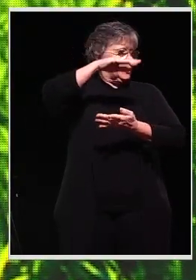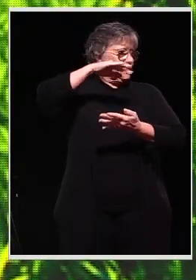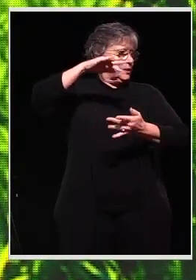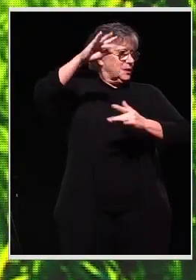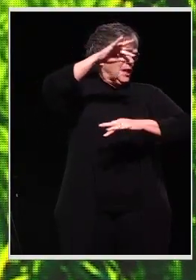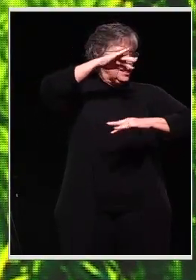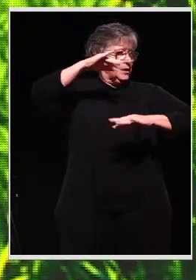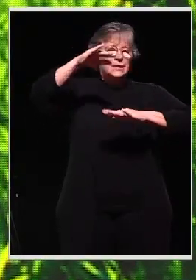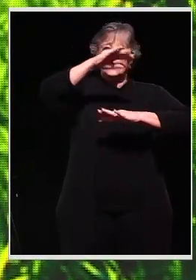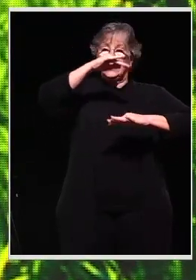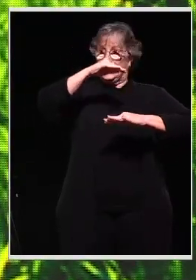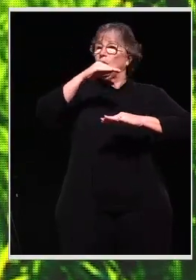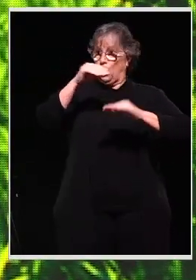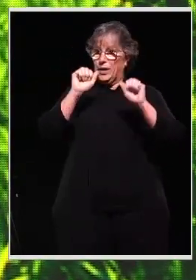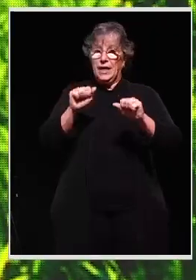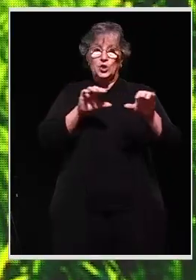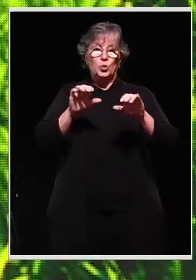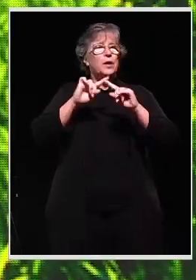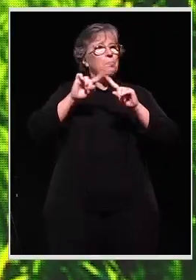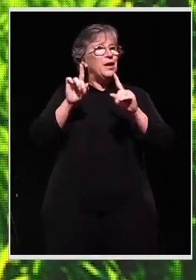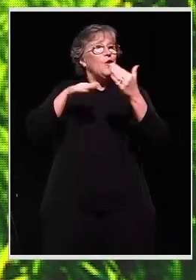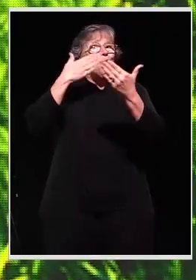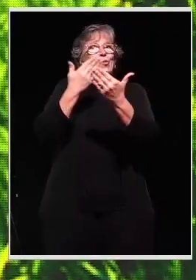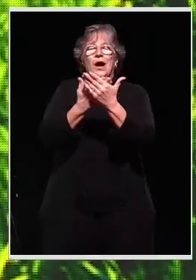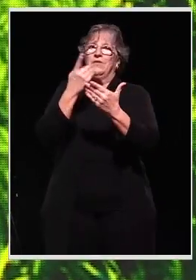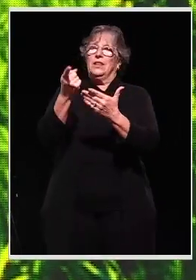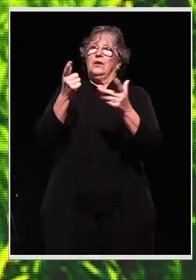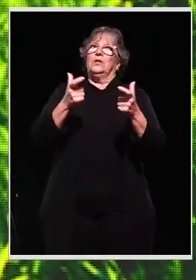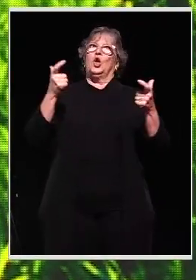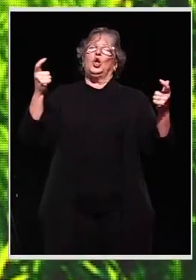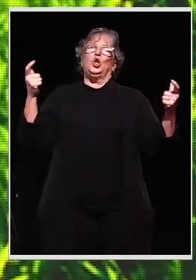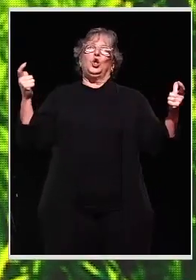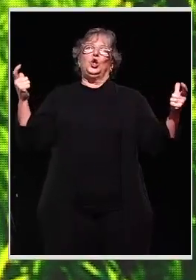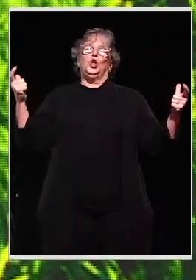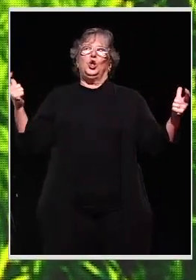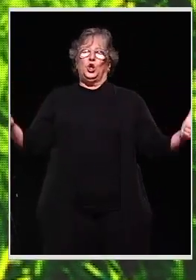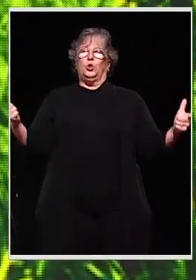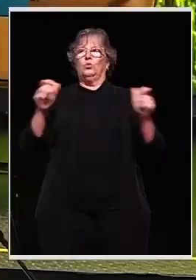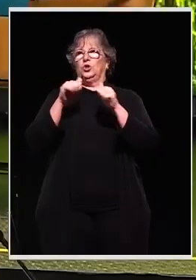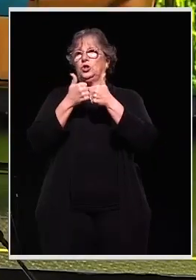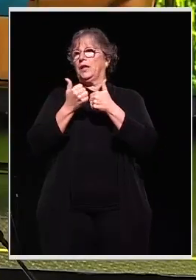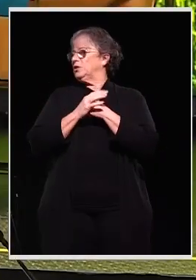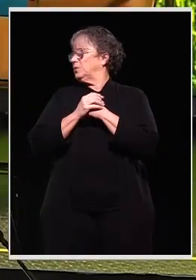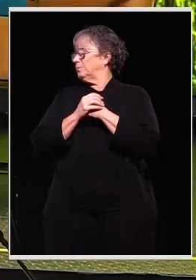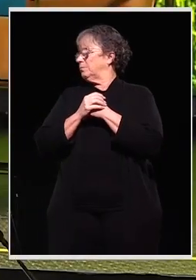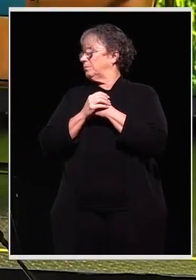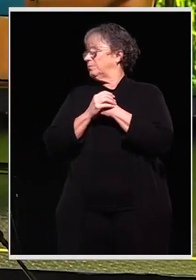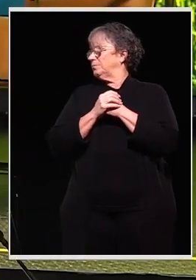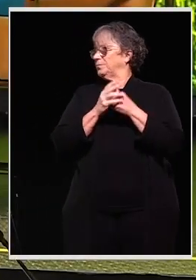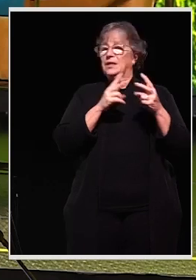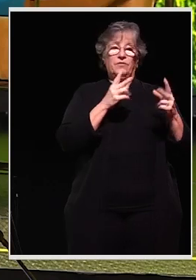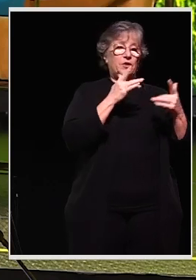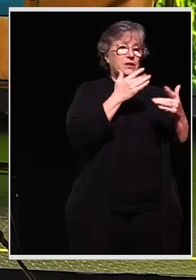within our capacity, but getting there is a major, major, major challenge. Very exciting. So thank you, Dean.